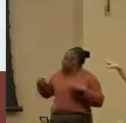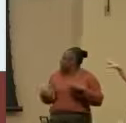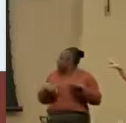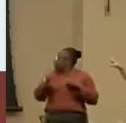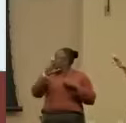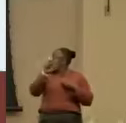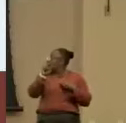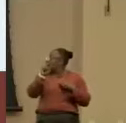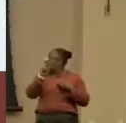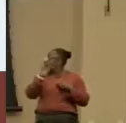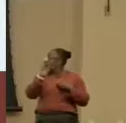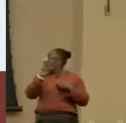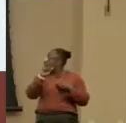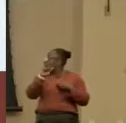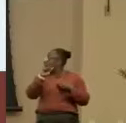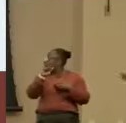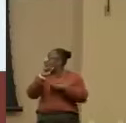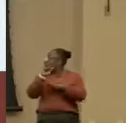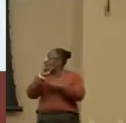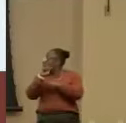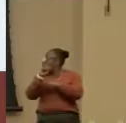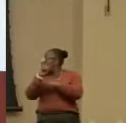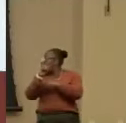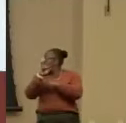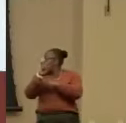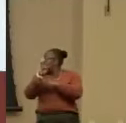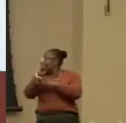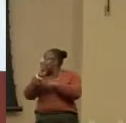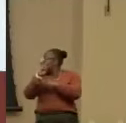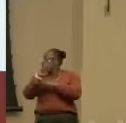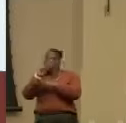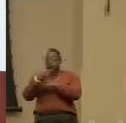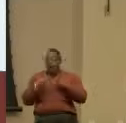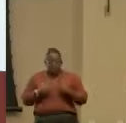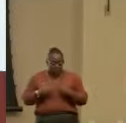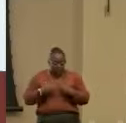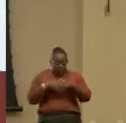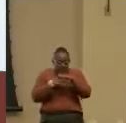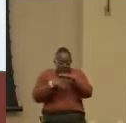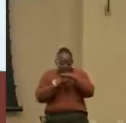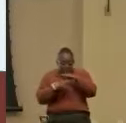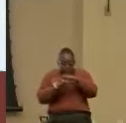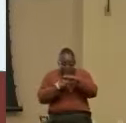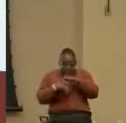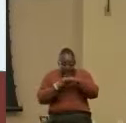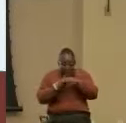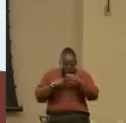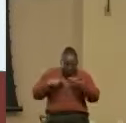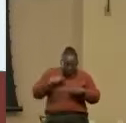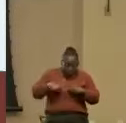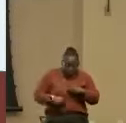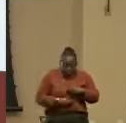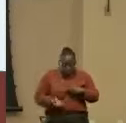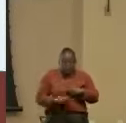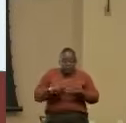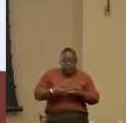nor belimumab, none of those actually cross the placenta and hit the baby in the first